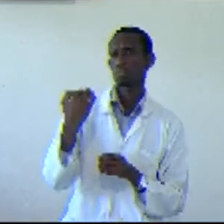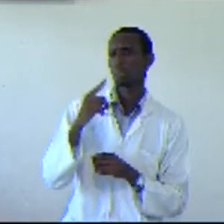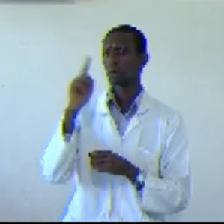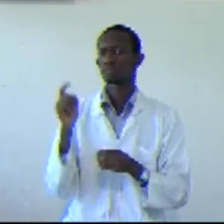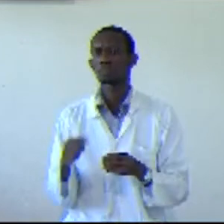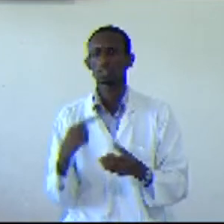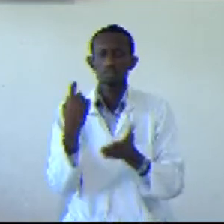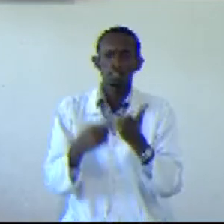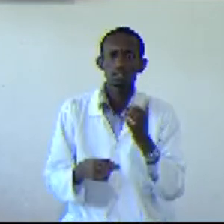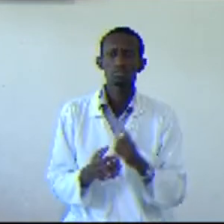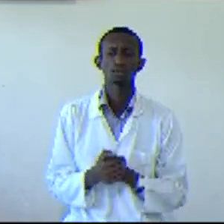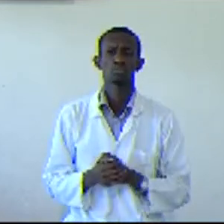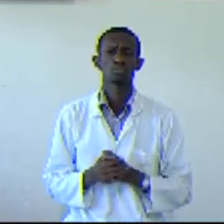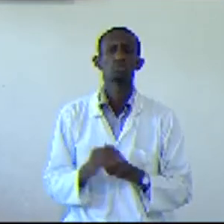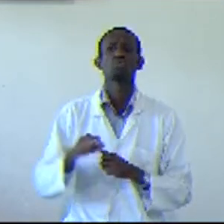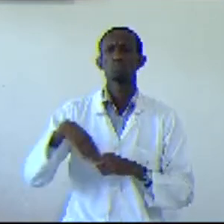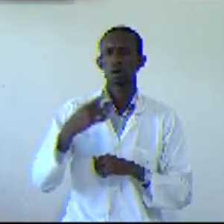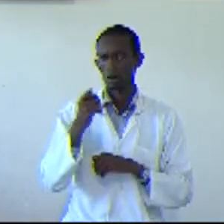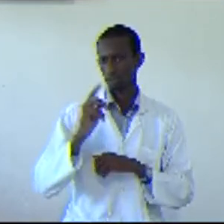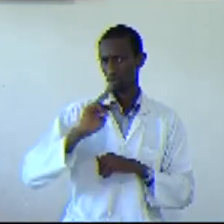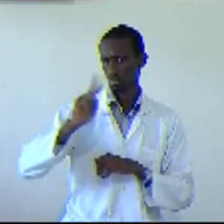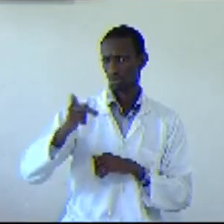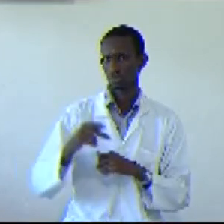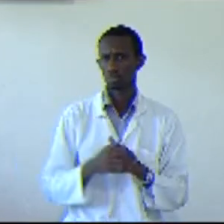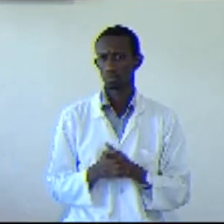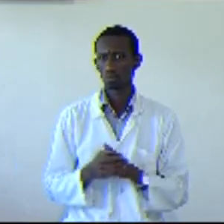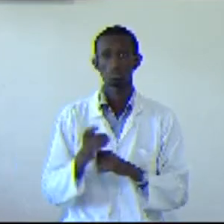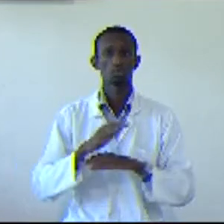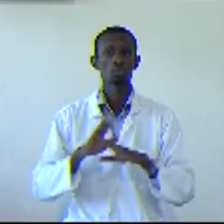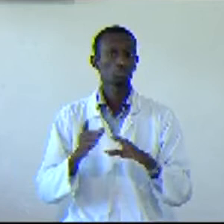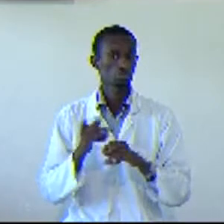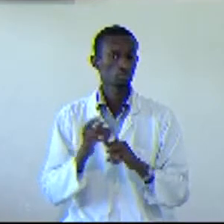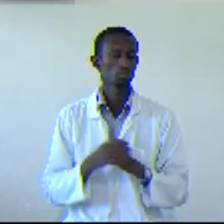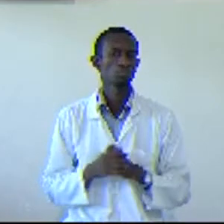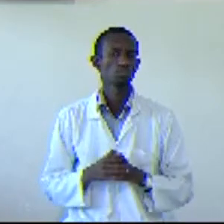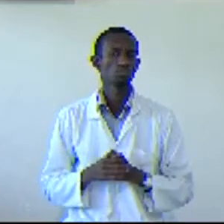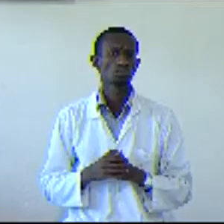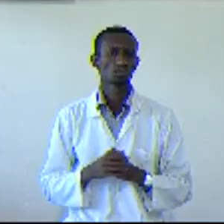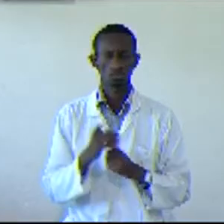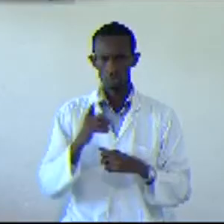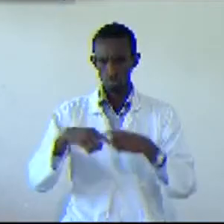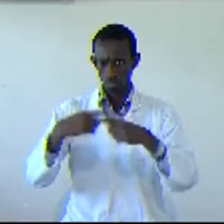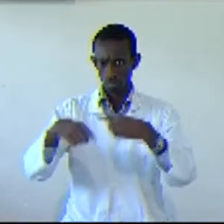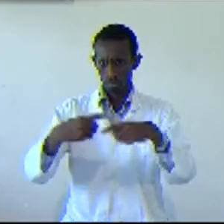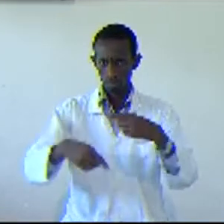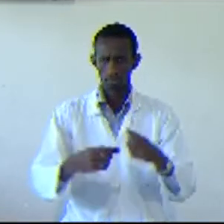now just get the answer there. You have finished it, I know. So then let's continue.